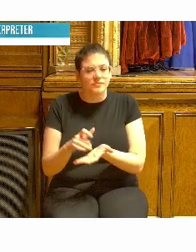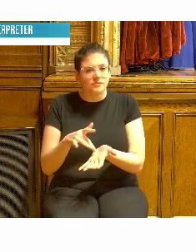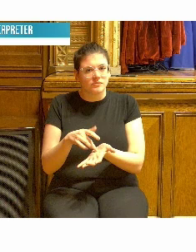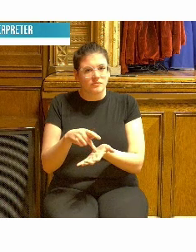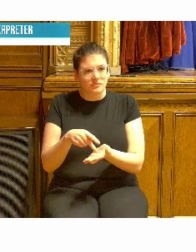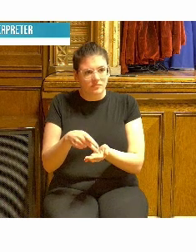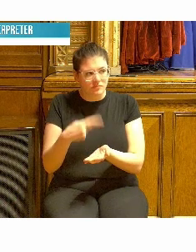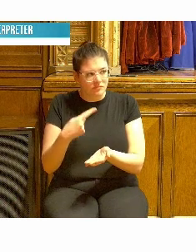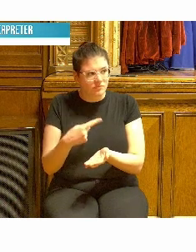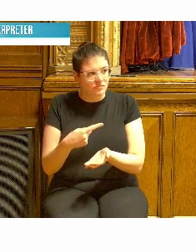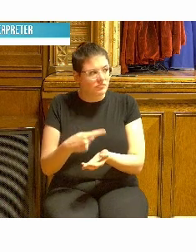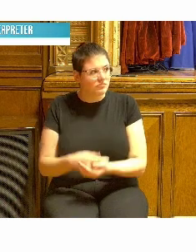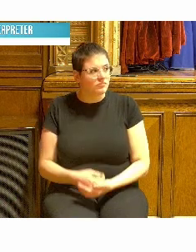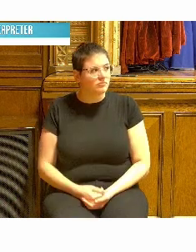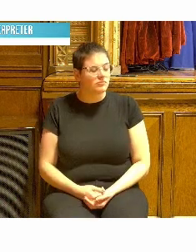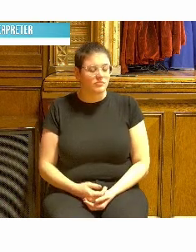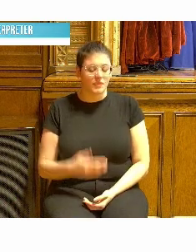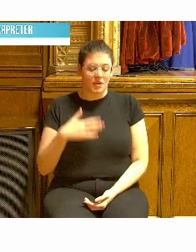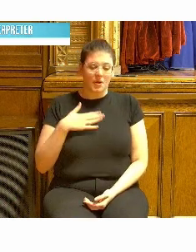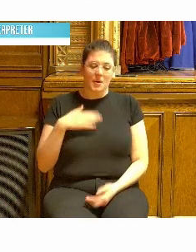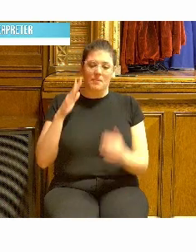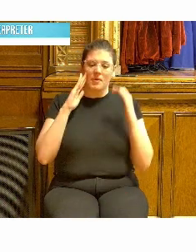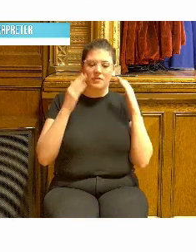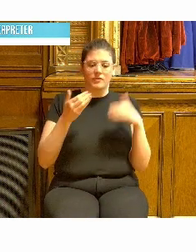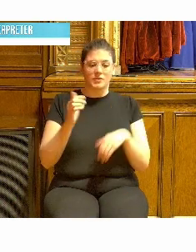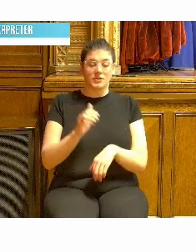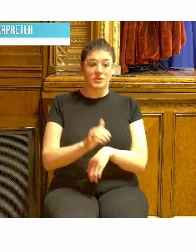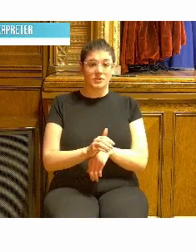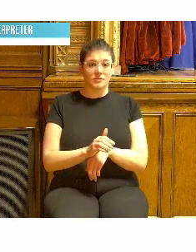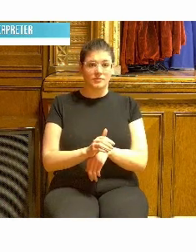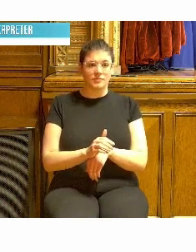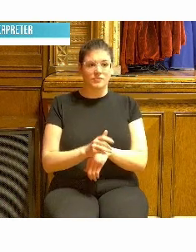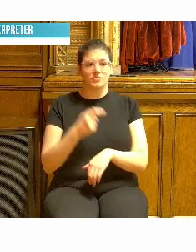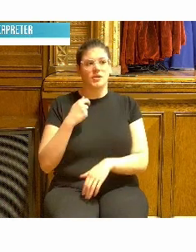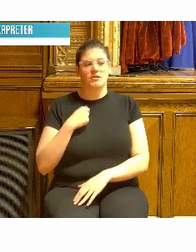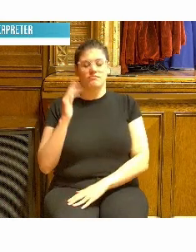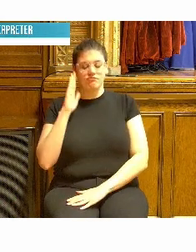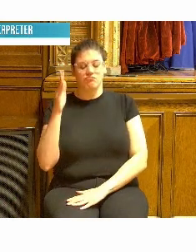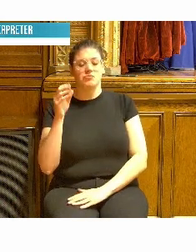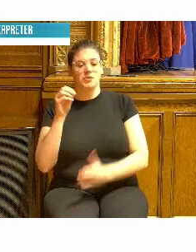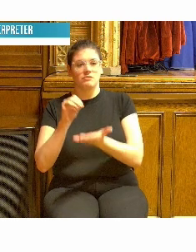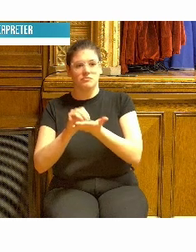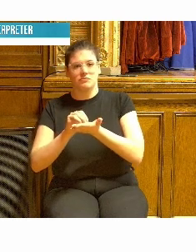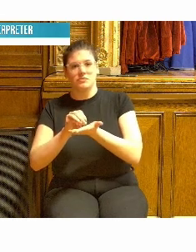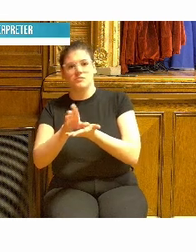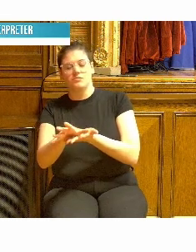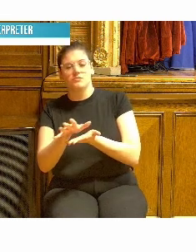My focus tonight, and I will submit documents and